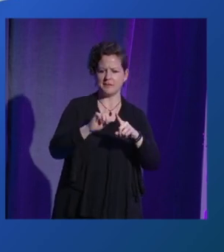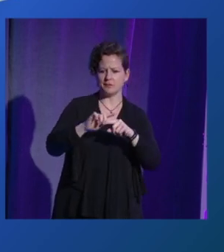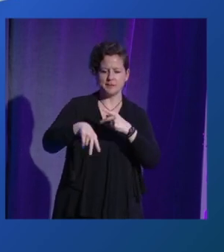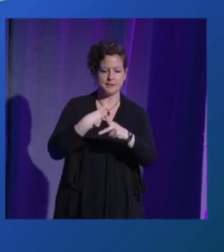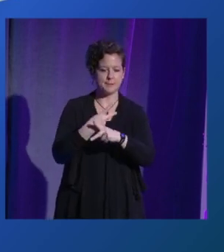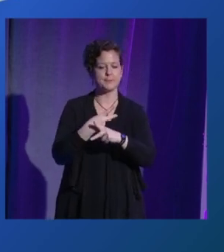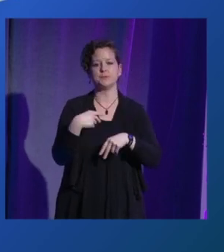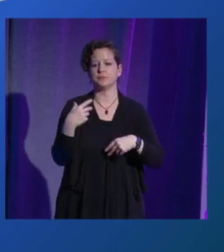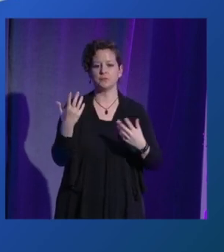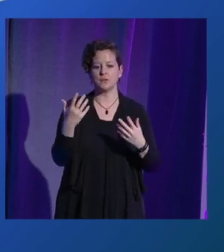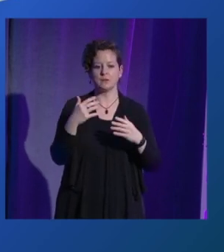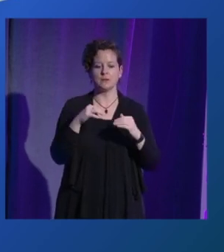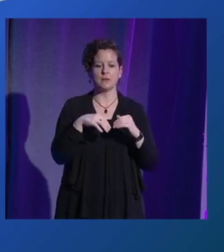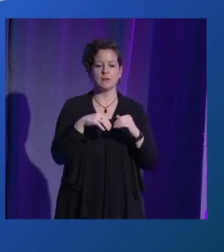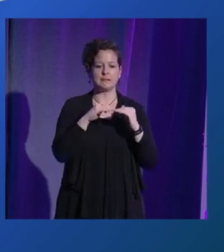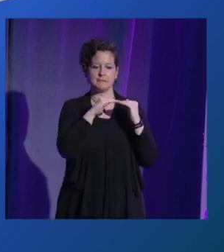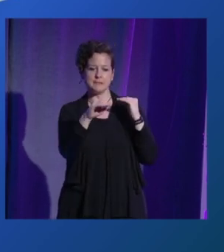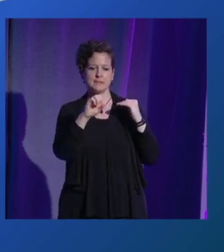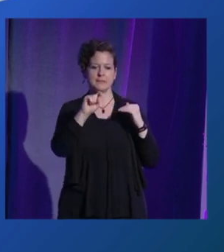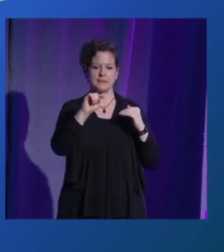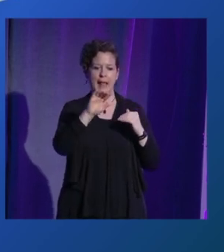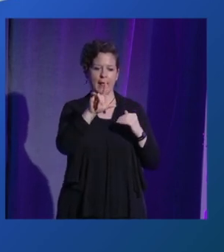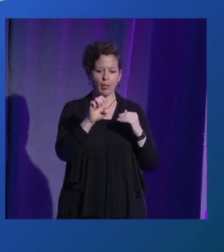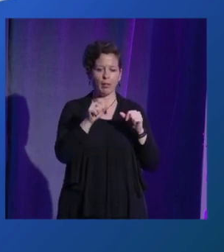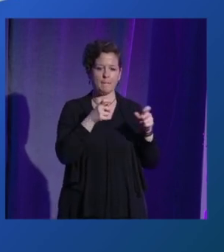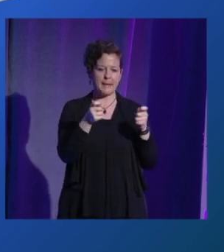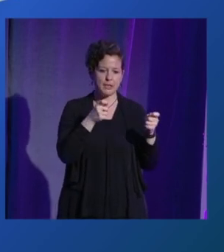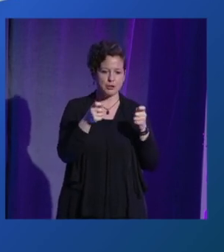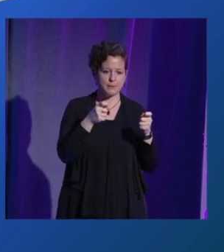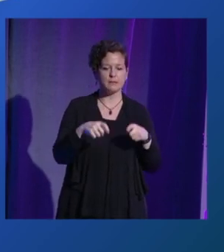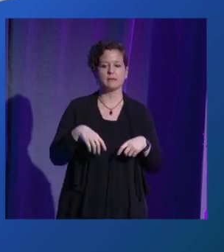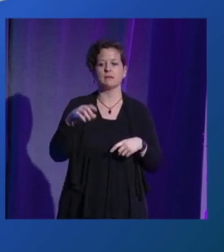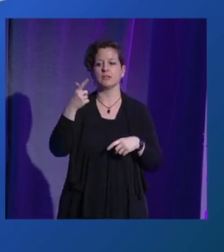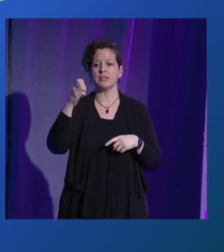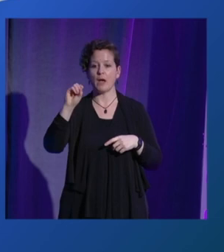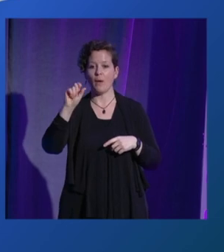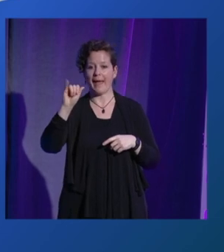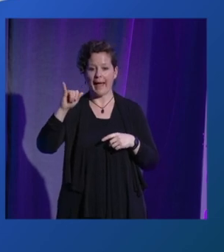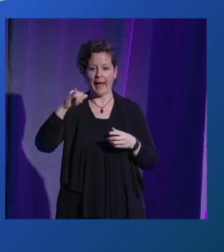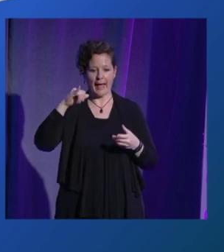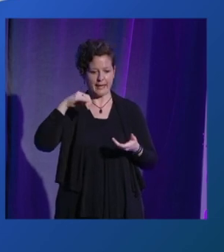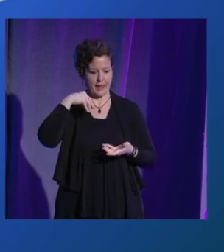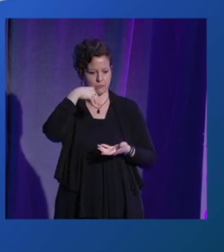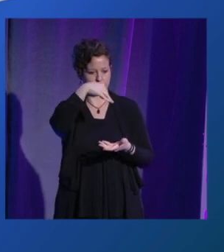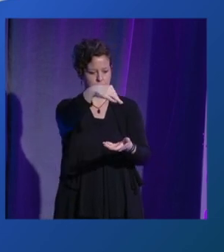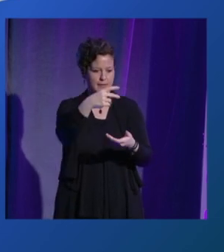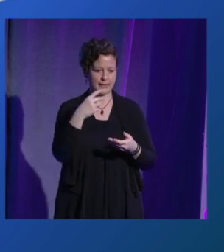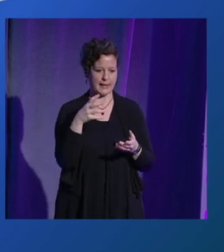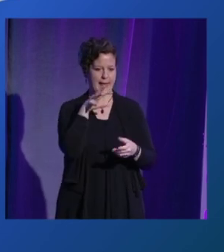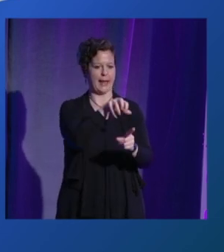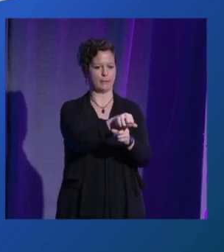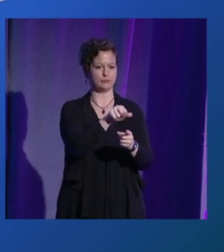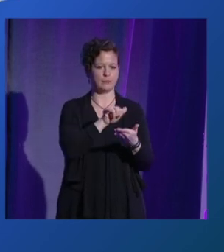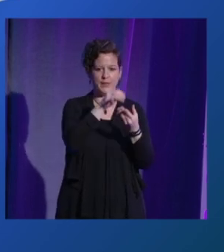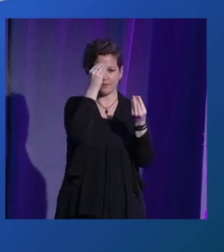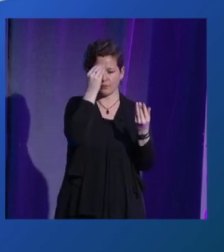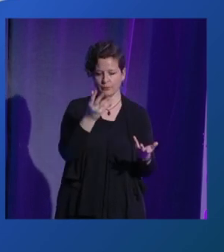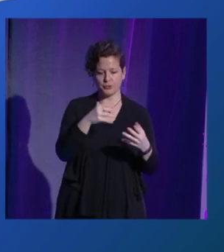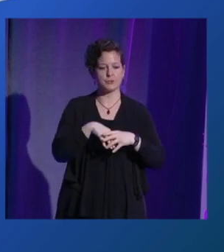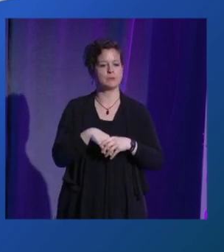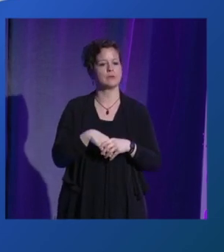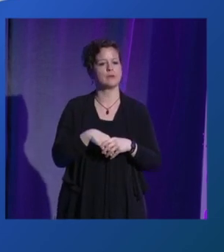of um sustainable management practices and goai is a really important player in developing these types of models to verify